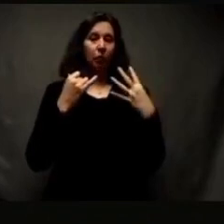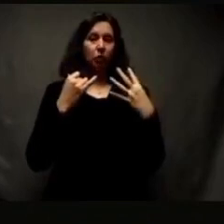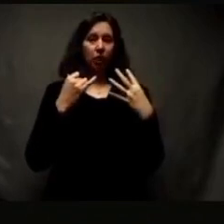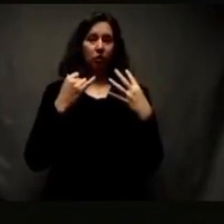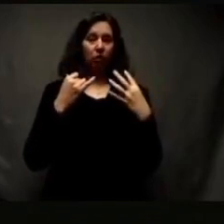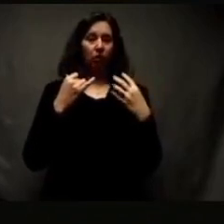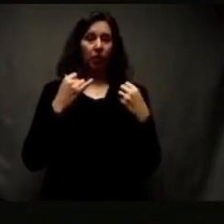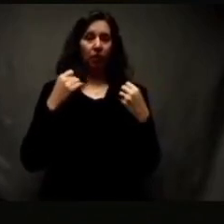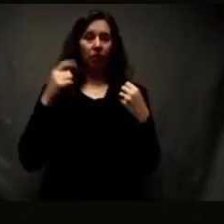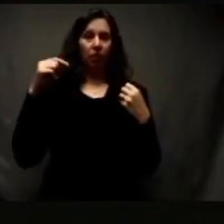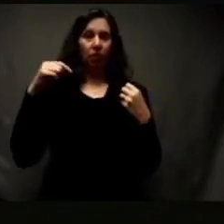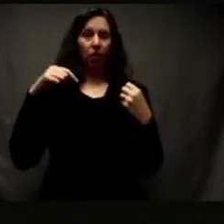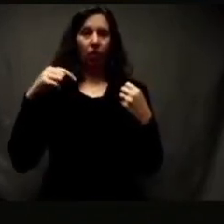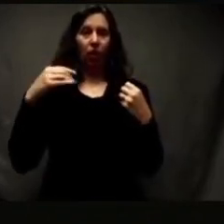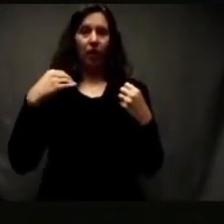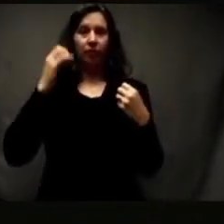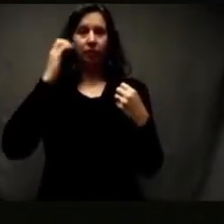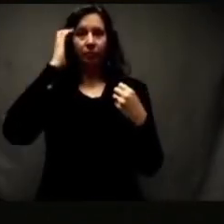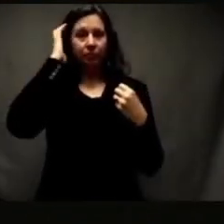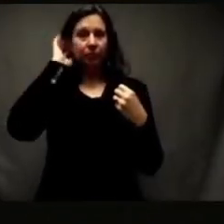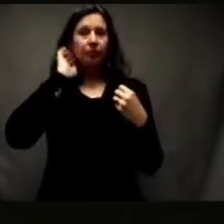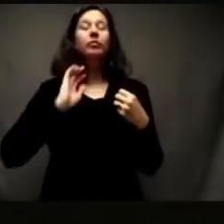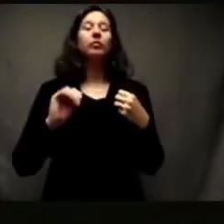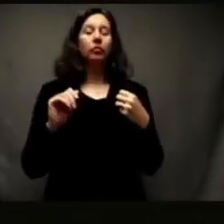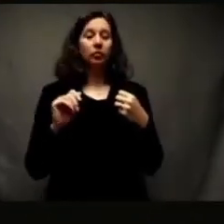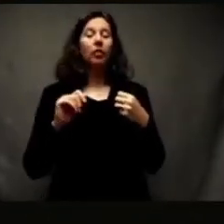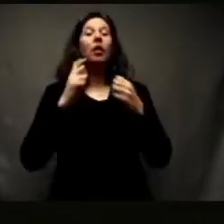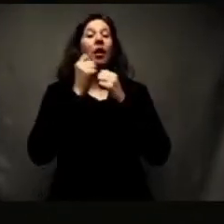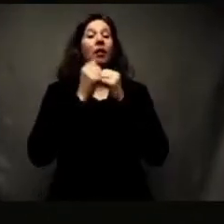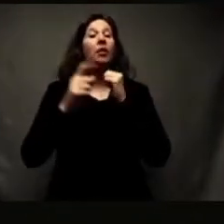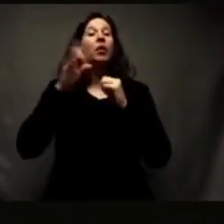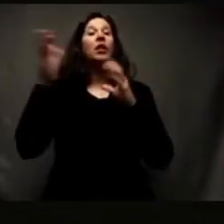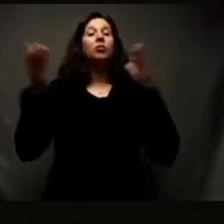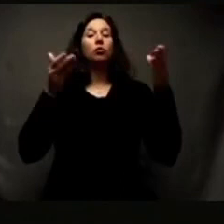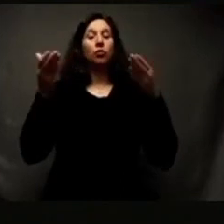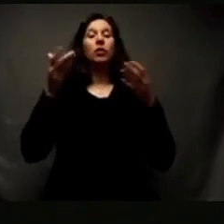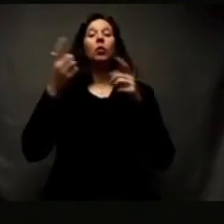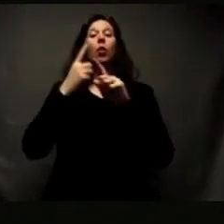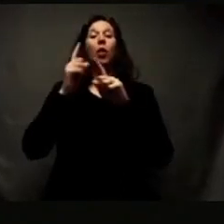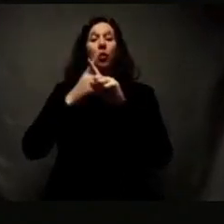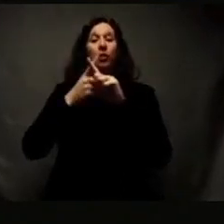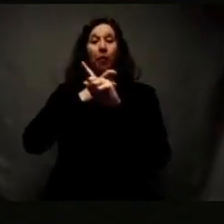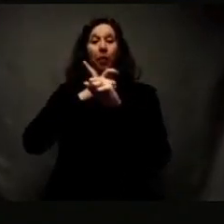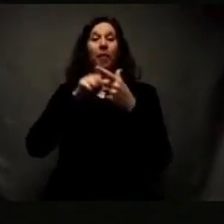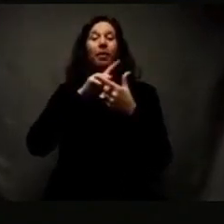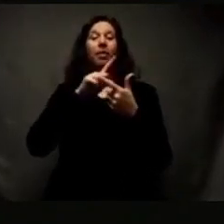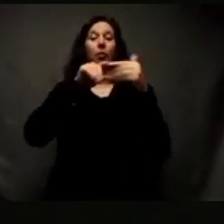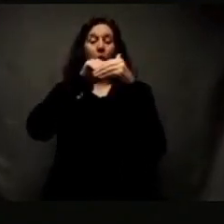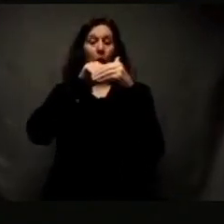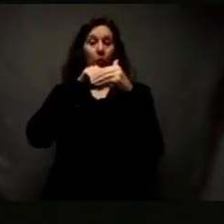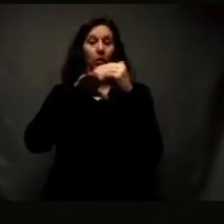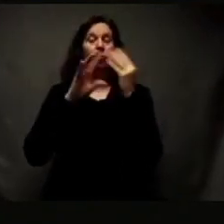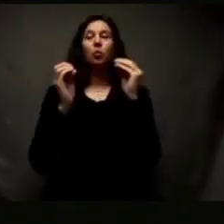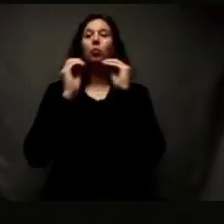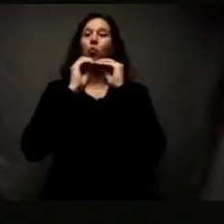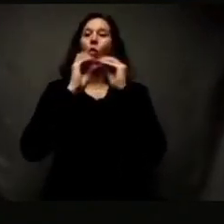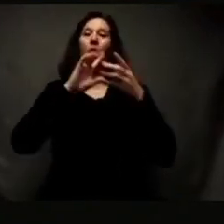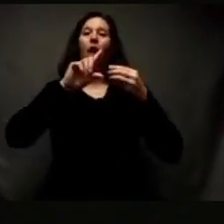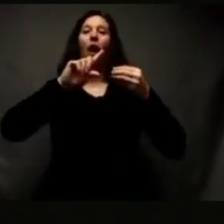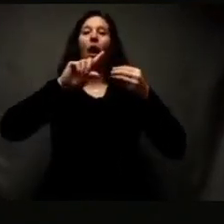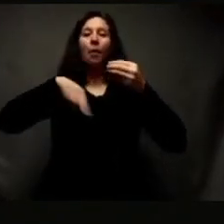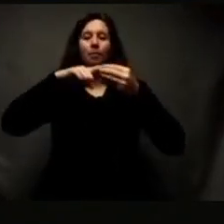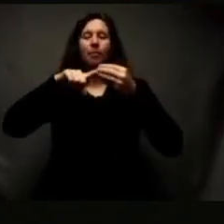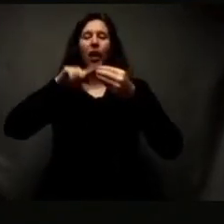welcoming everyone, getting to know each other and introducing where we're from. And then we'll go into a little bit more about Scratch